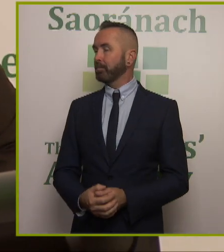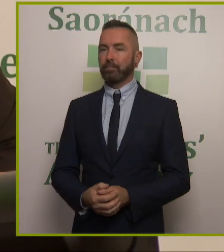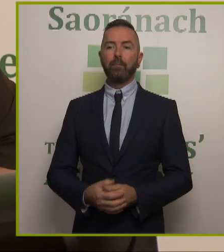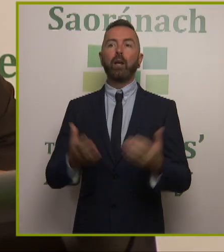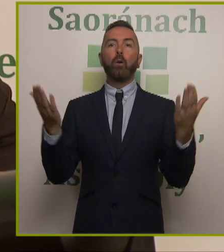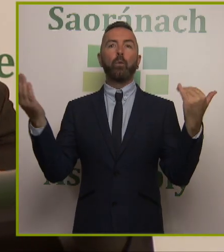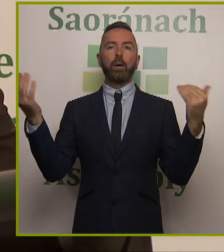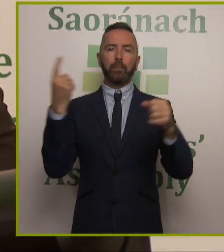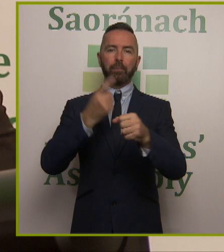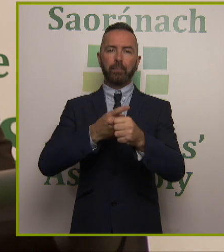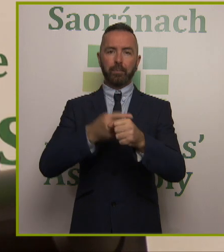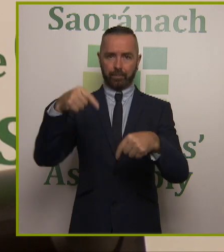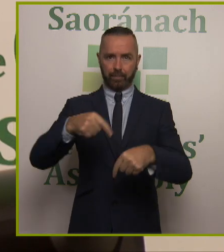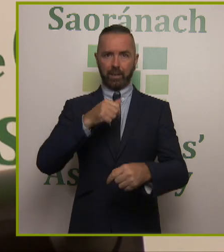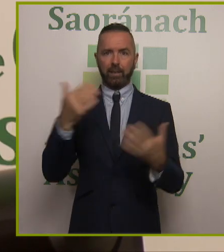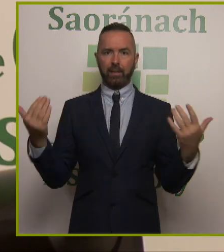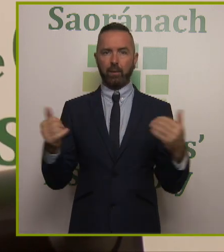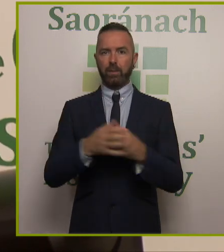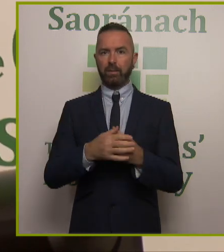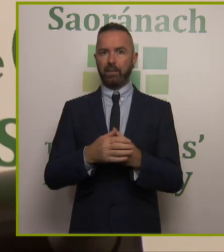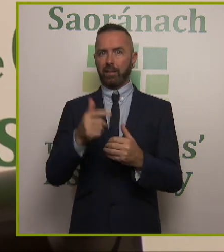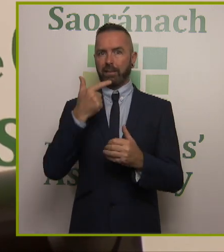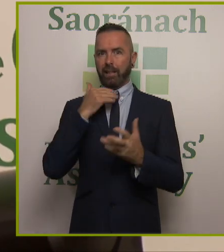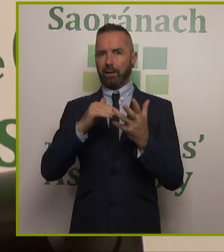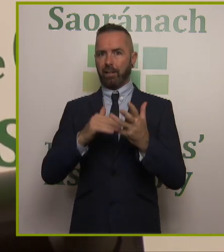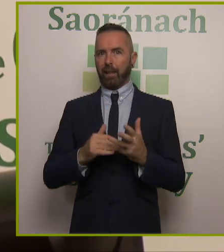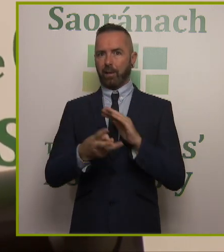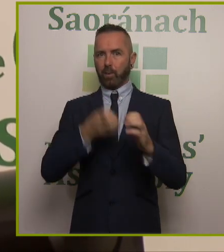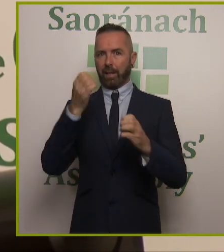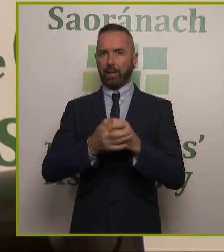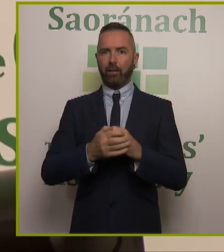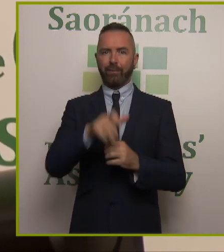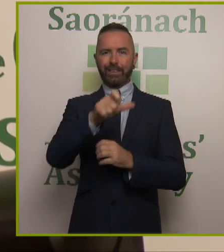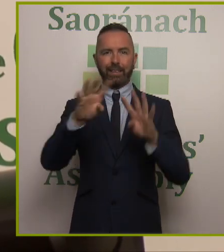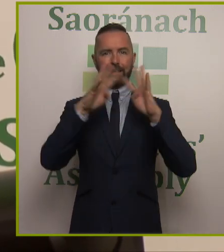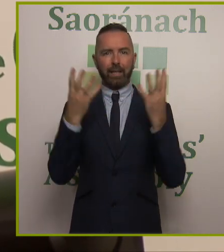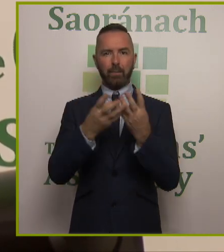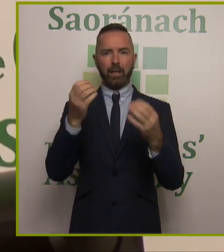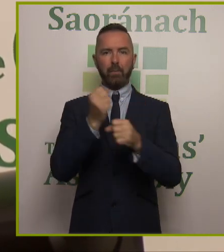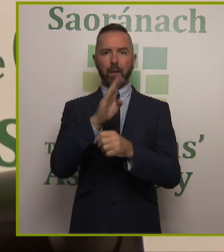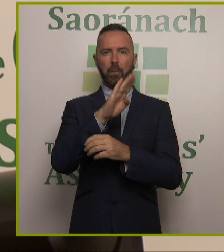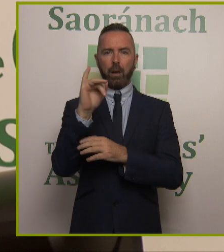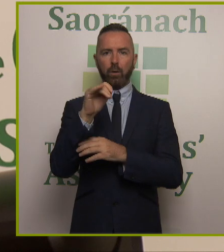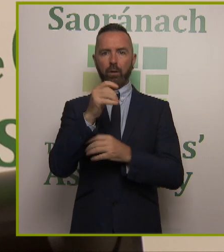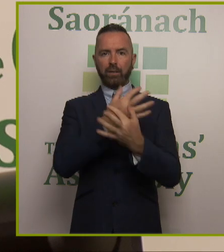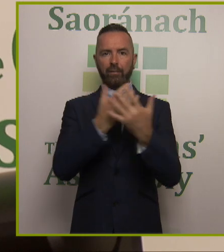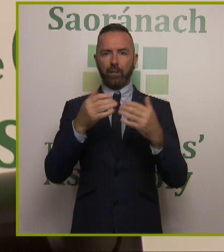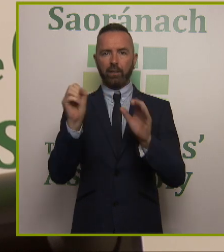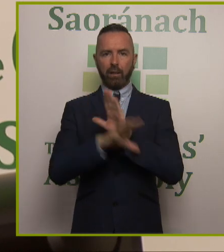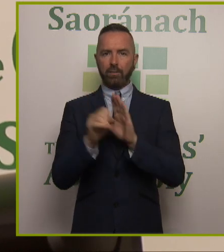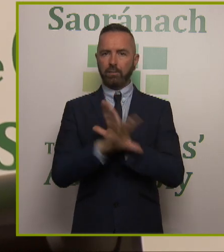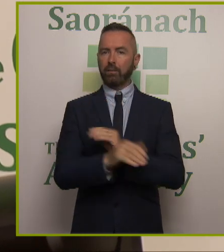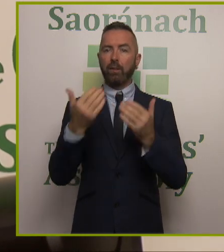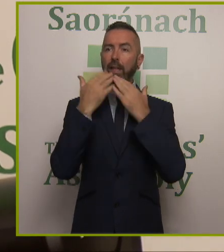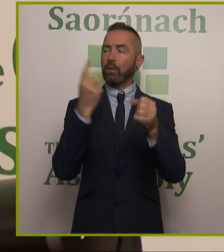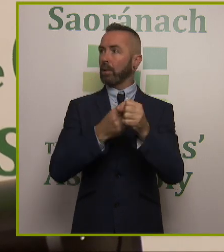So welcome back, everyone, to our penultimate weekend of our Citizens' Assembly on biodiversity loss. Thank you, everybody, again